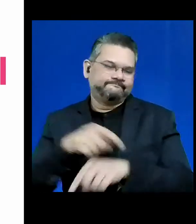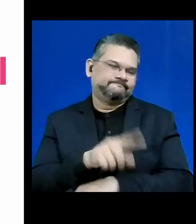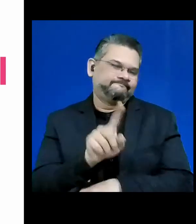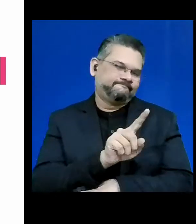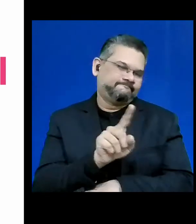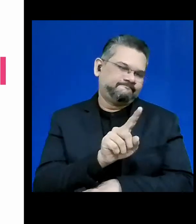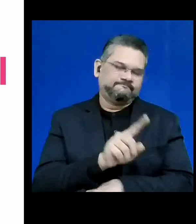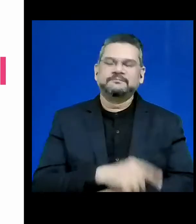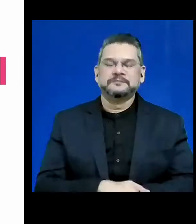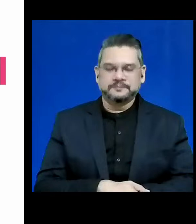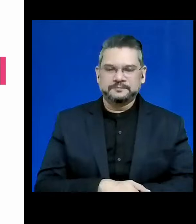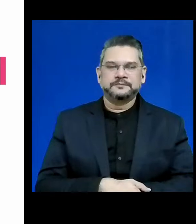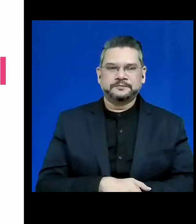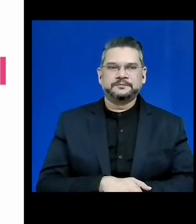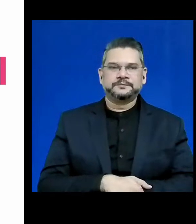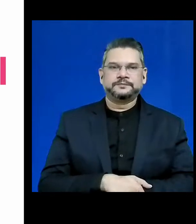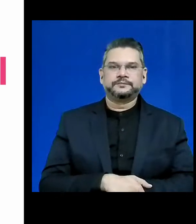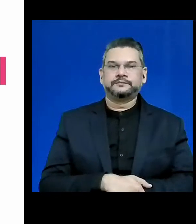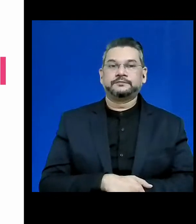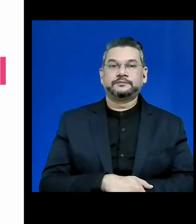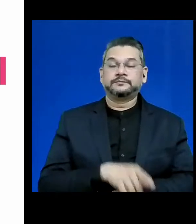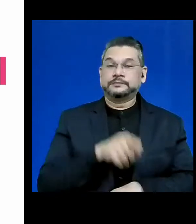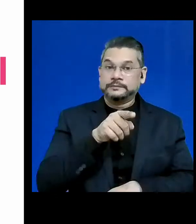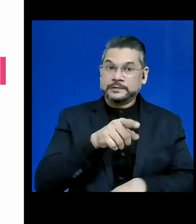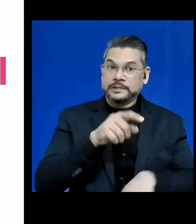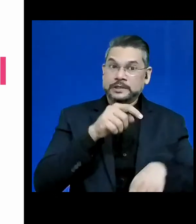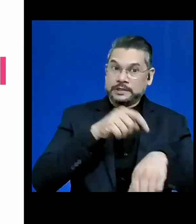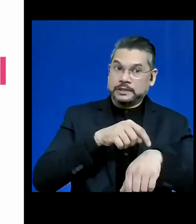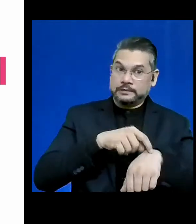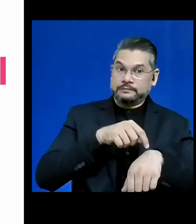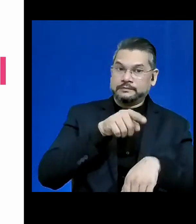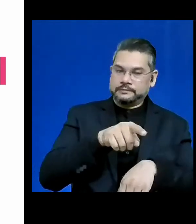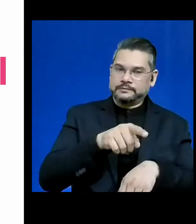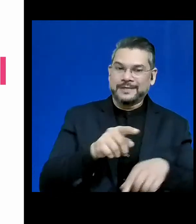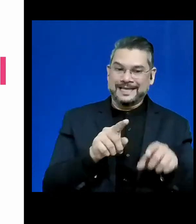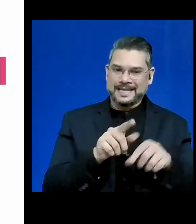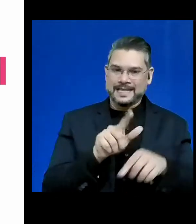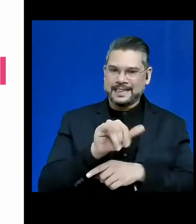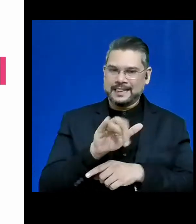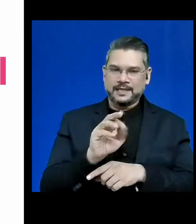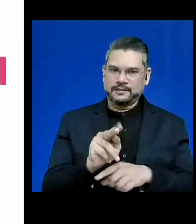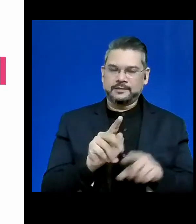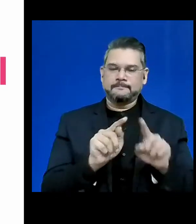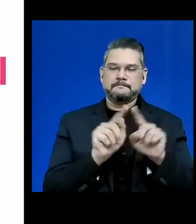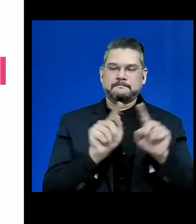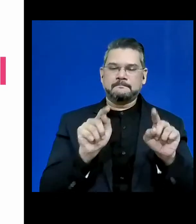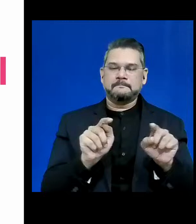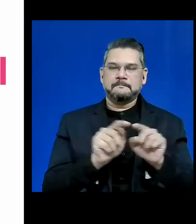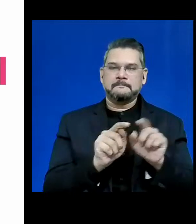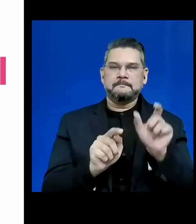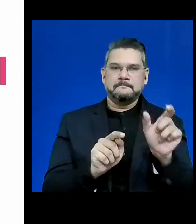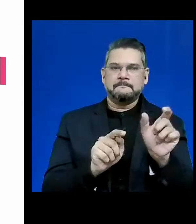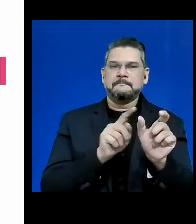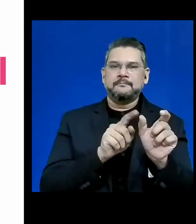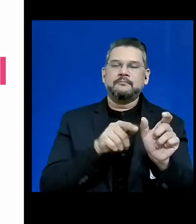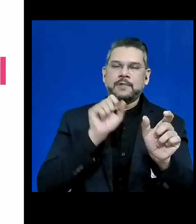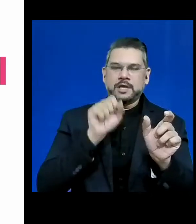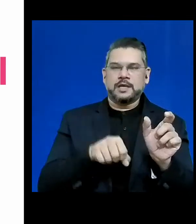link. At that point, the link is actually a button, and you should code it as a